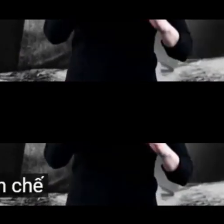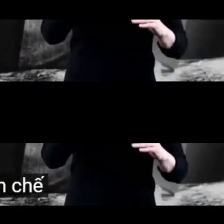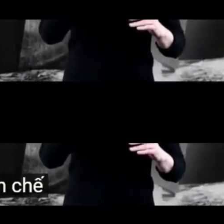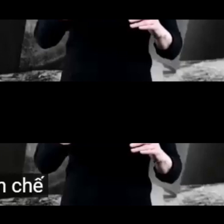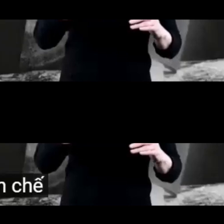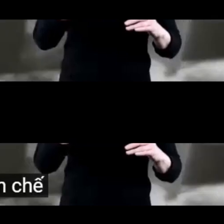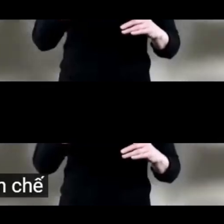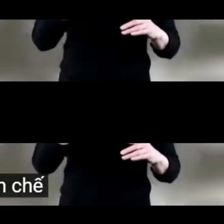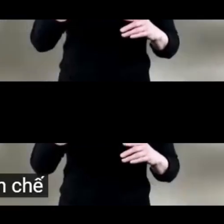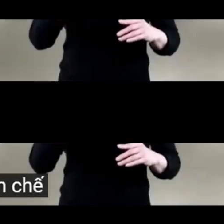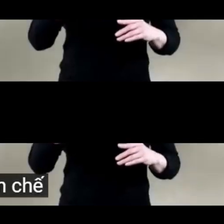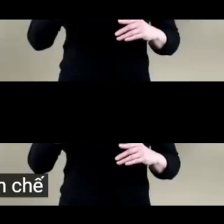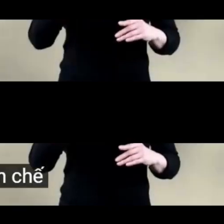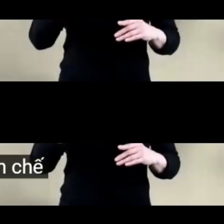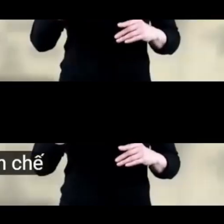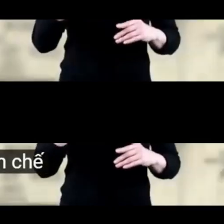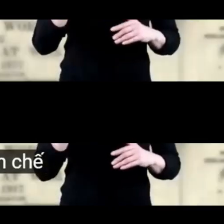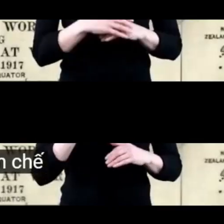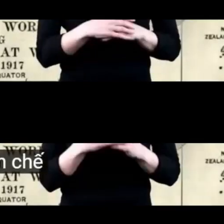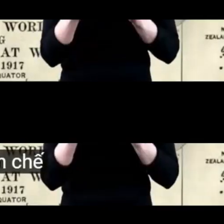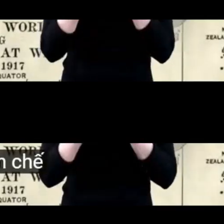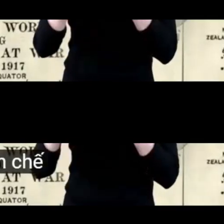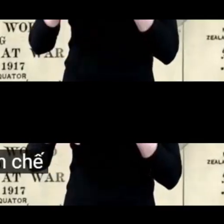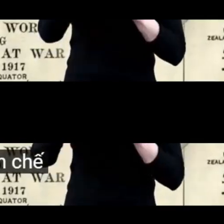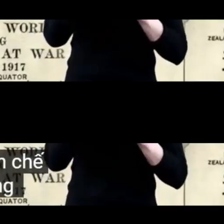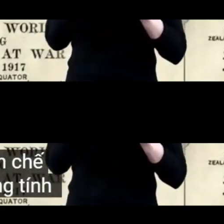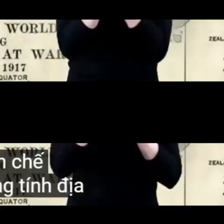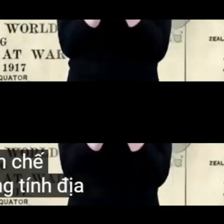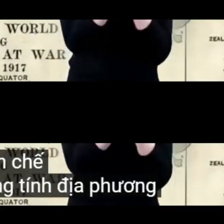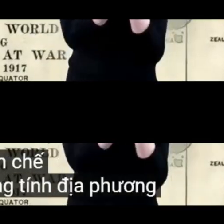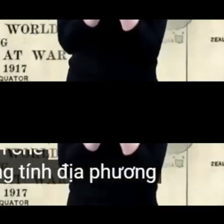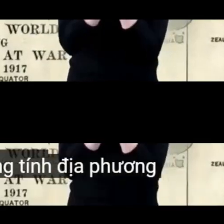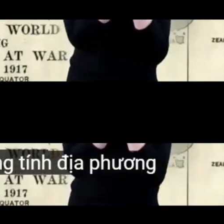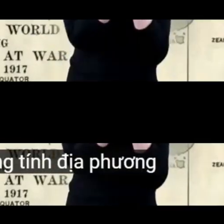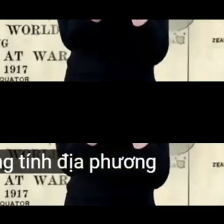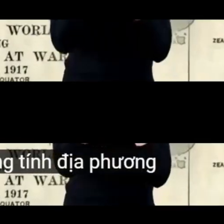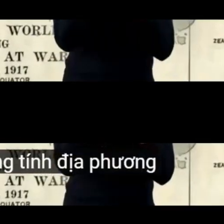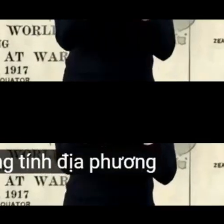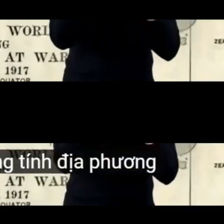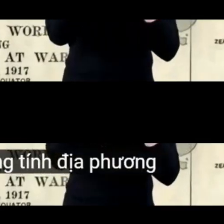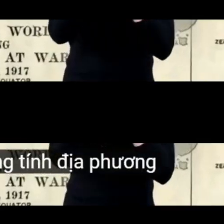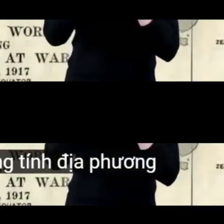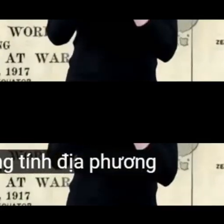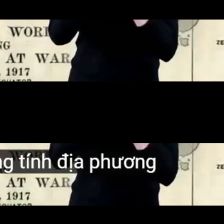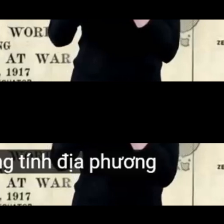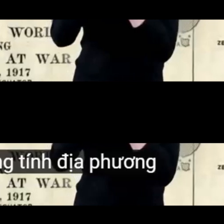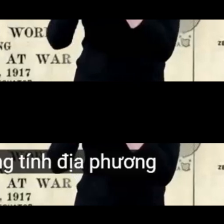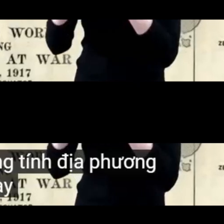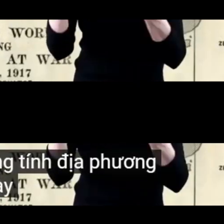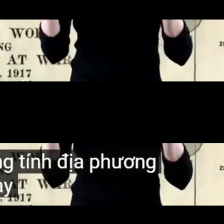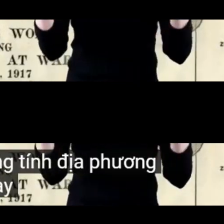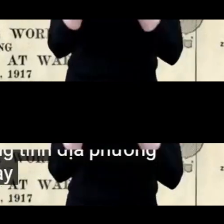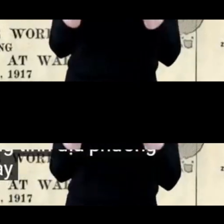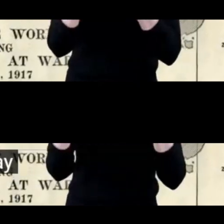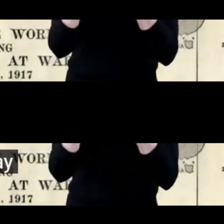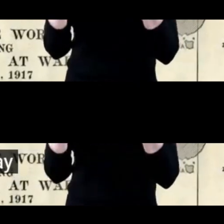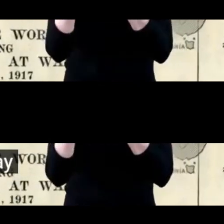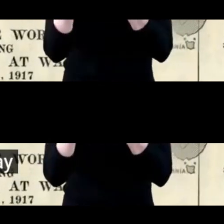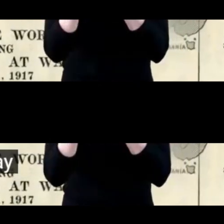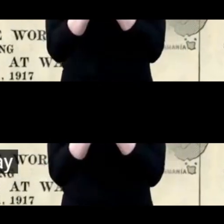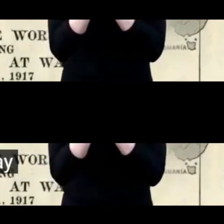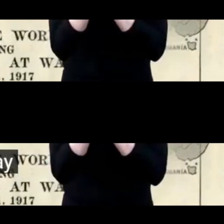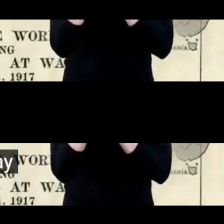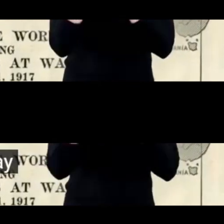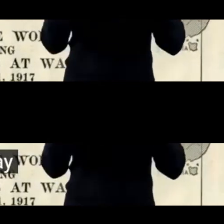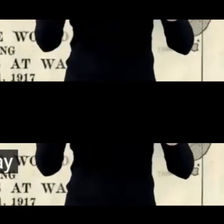tyrannical dictators. Sometimes these skirmishes remain local and regional. Sometimes these conflicts become so